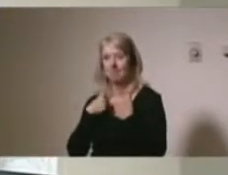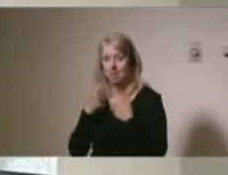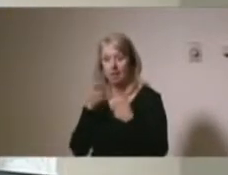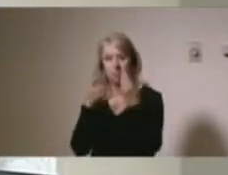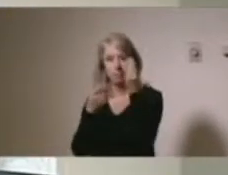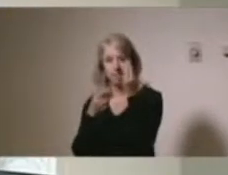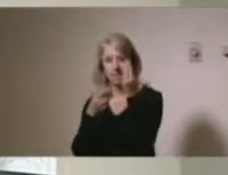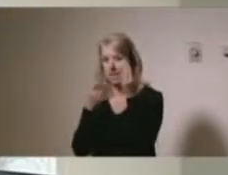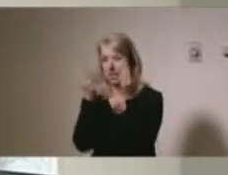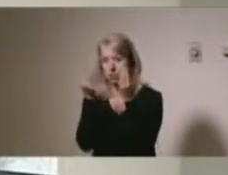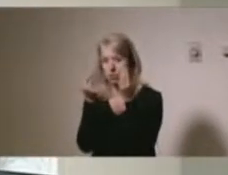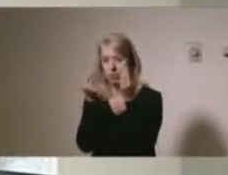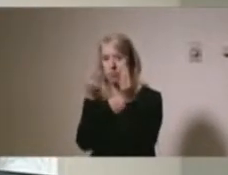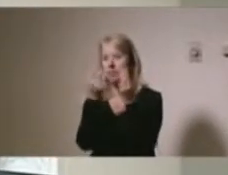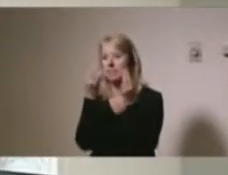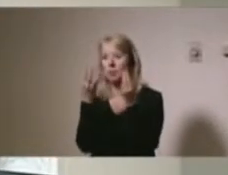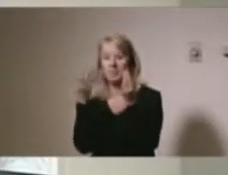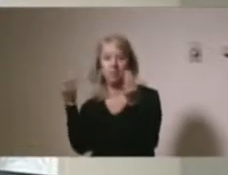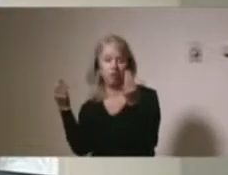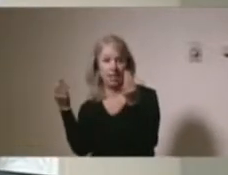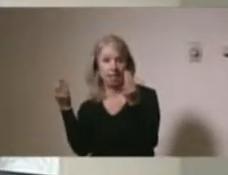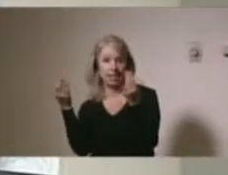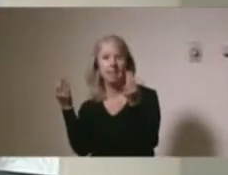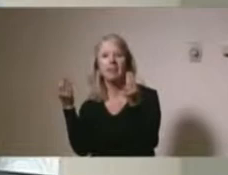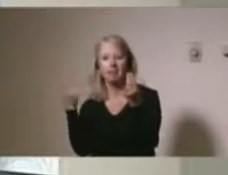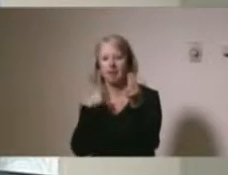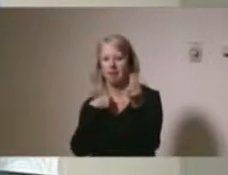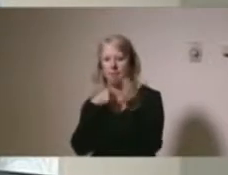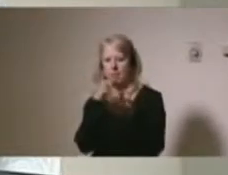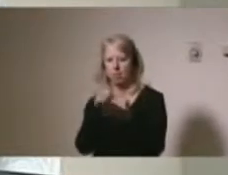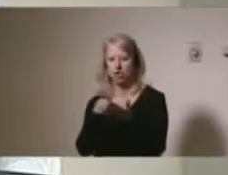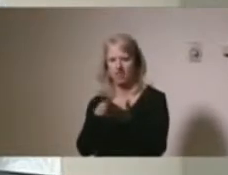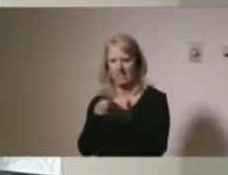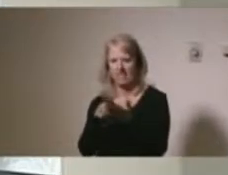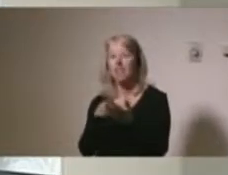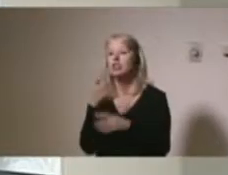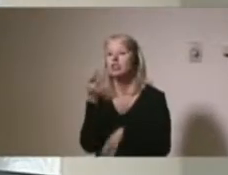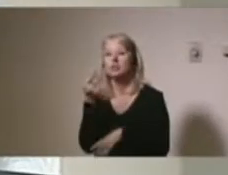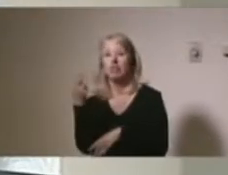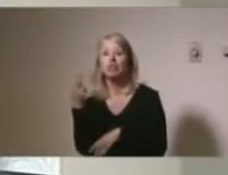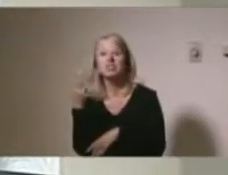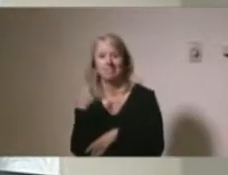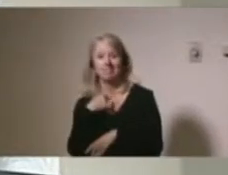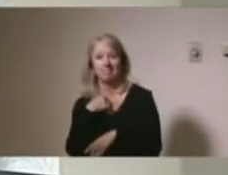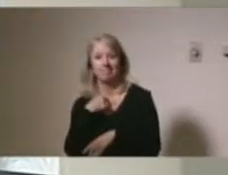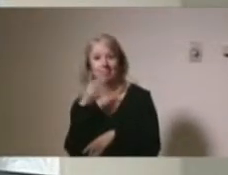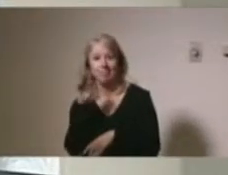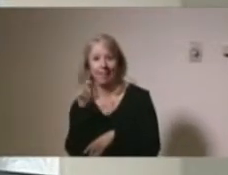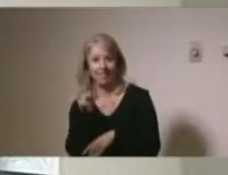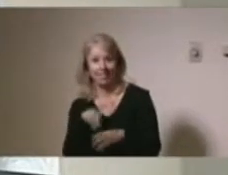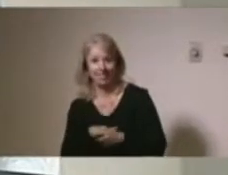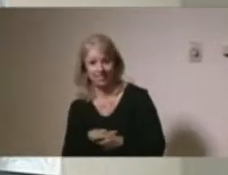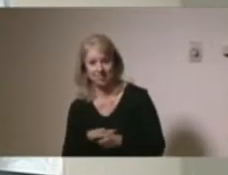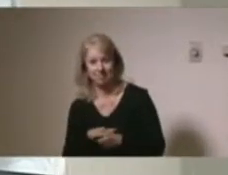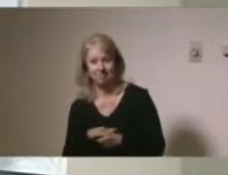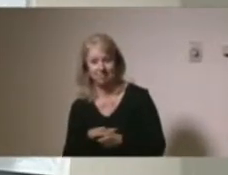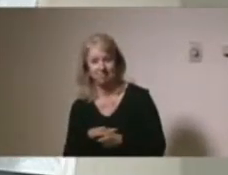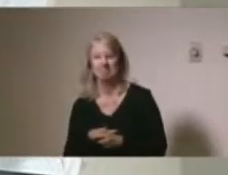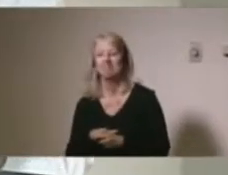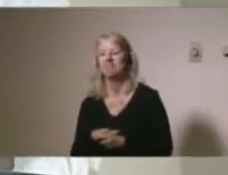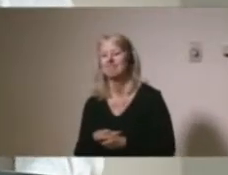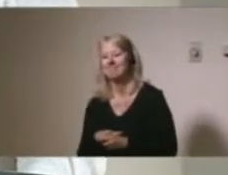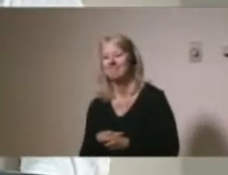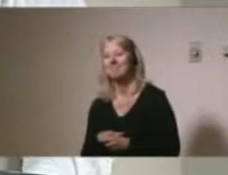Monday, Wednesday, and Friday on the post office, on Tuesdays and Thursdays on the bank.